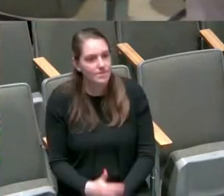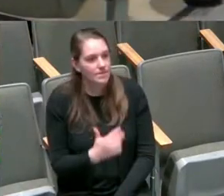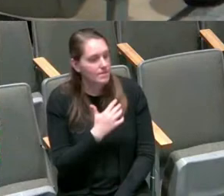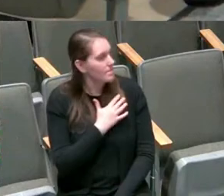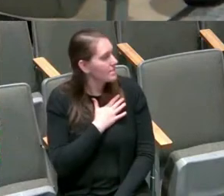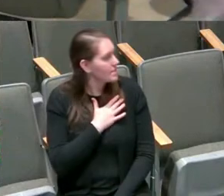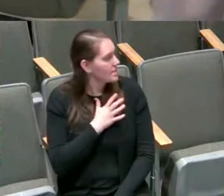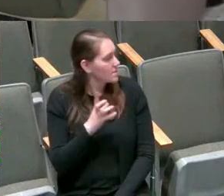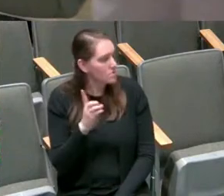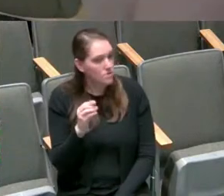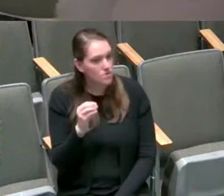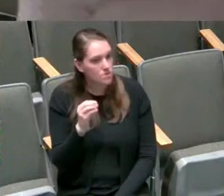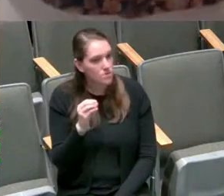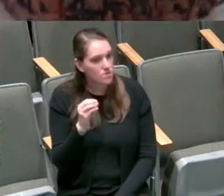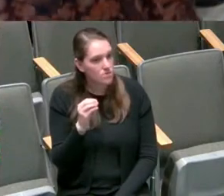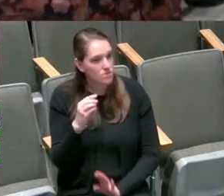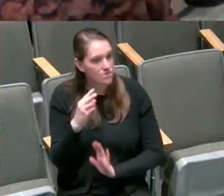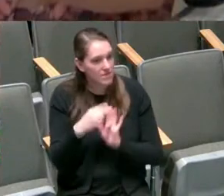read